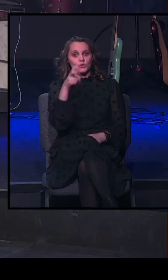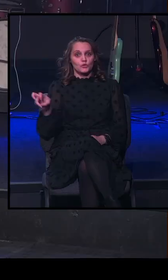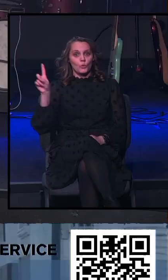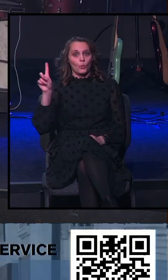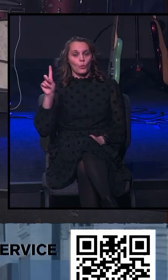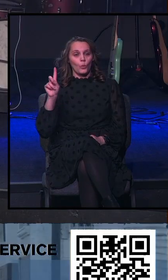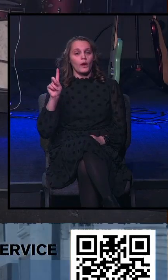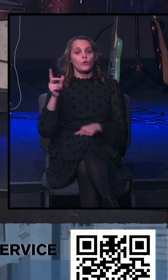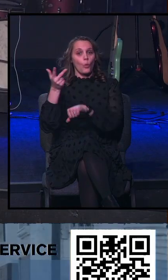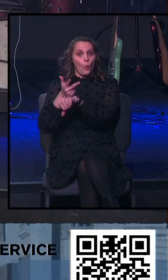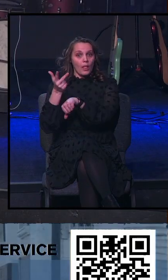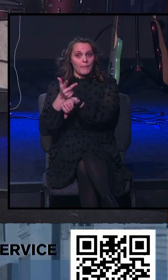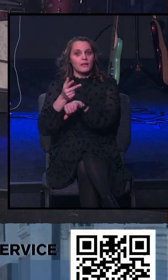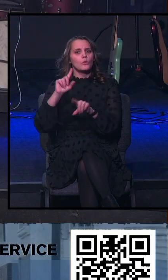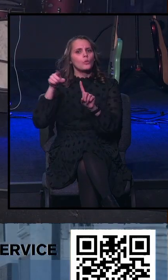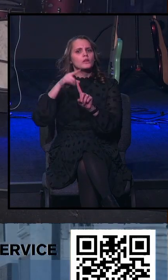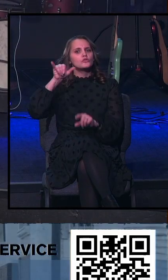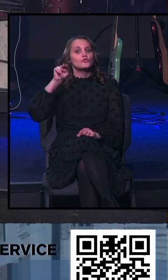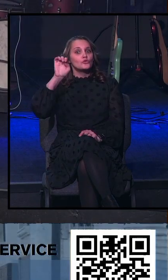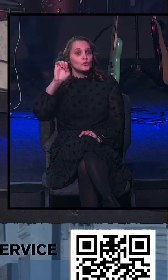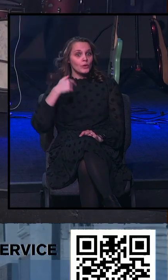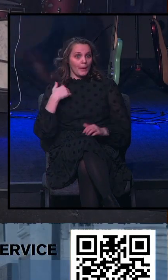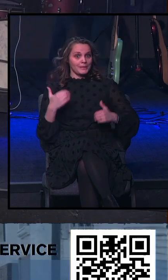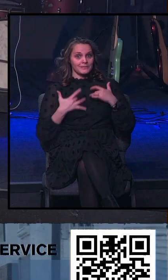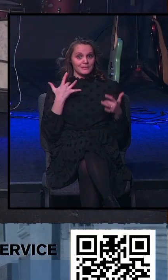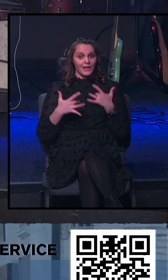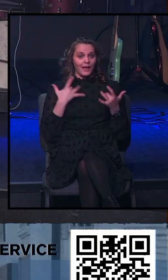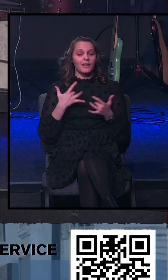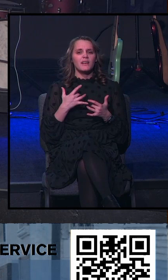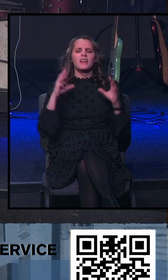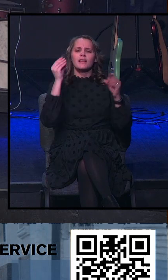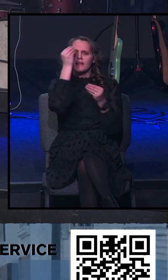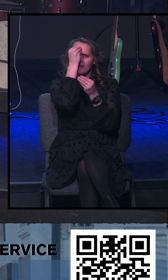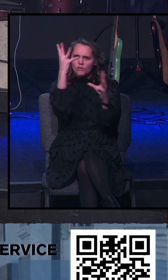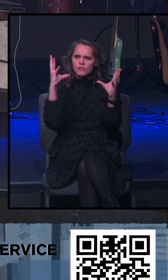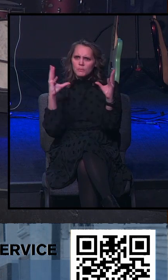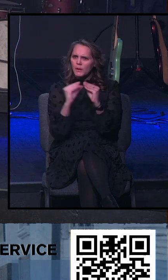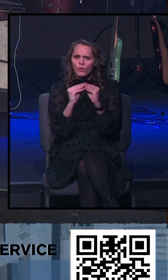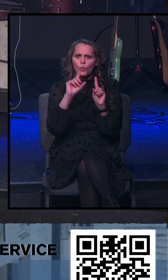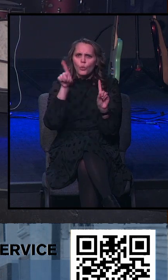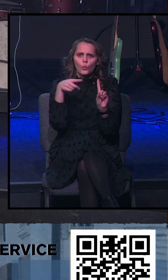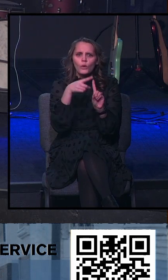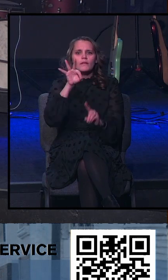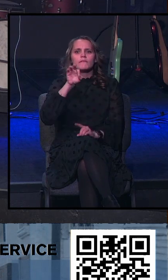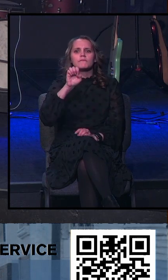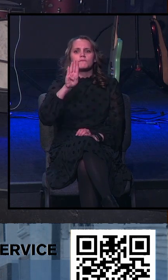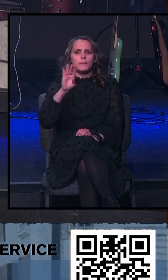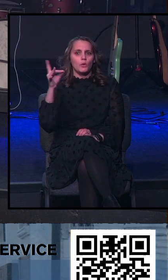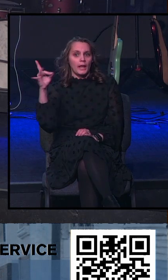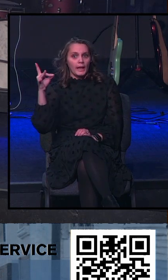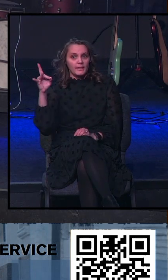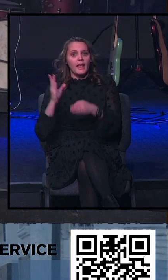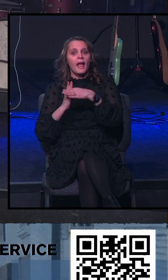in June. I know. I'm super excited for that. So the informational meeting for this trip is on February 18th after the